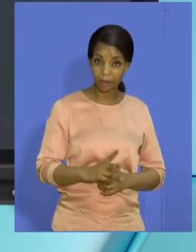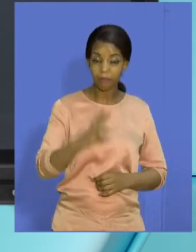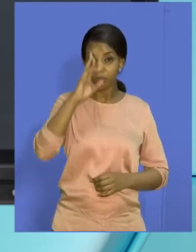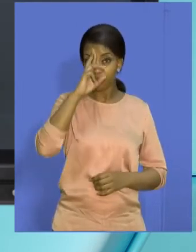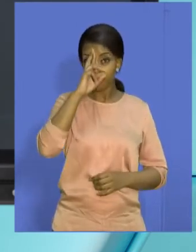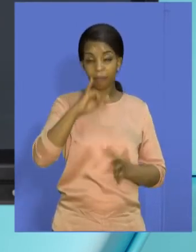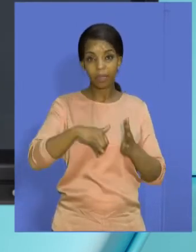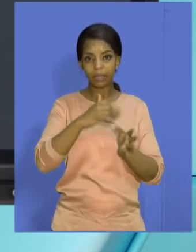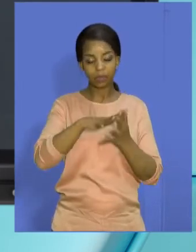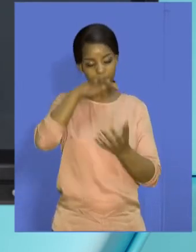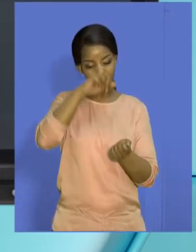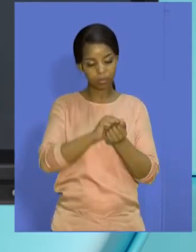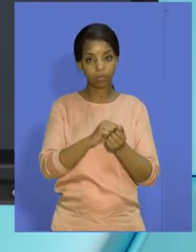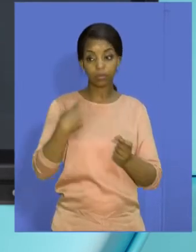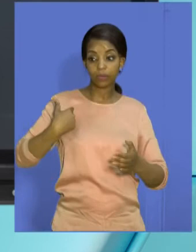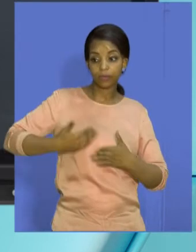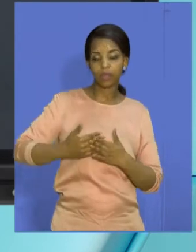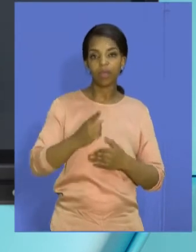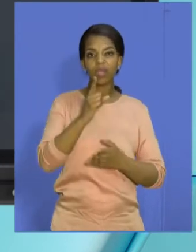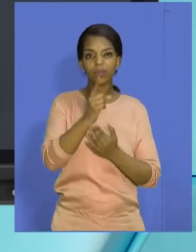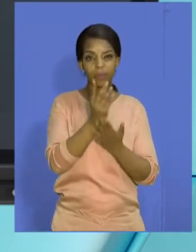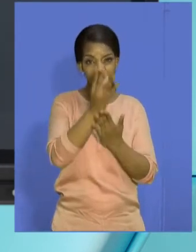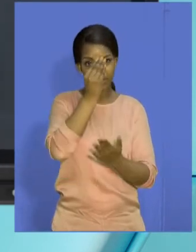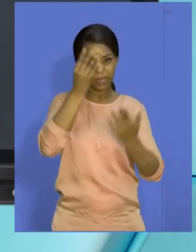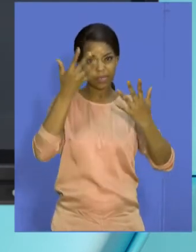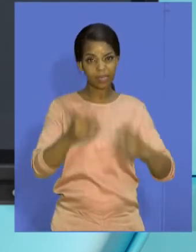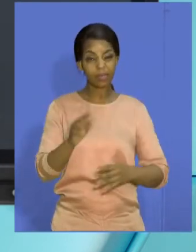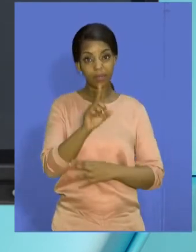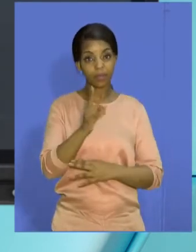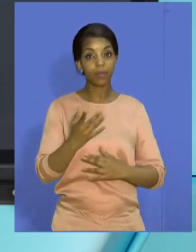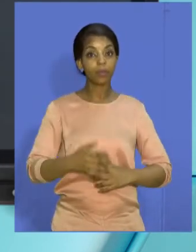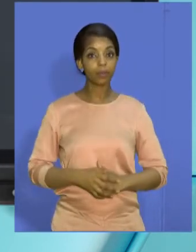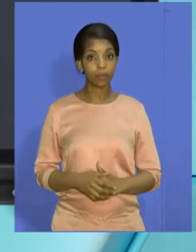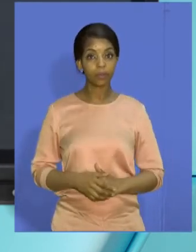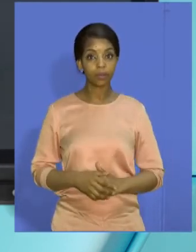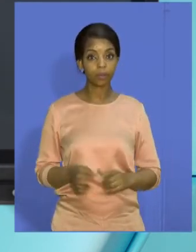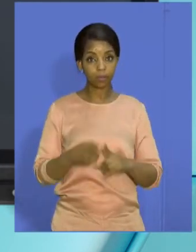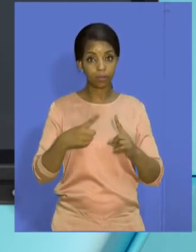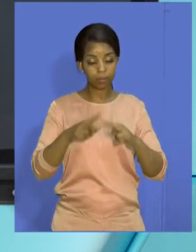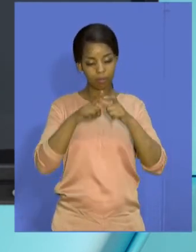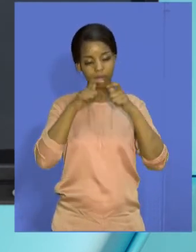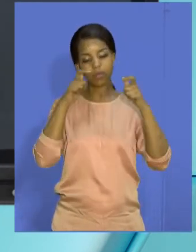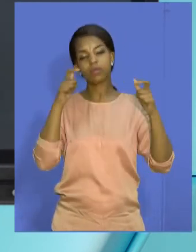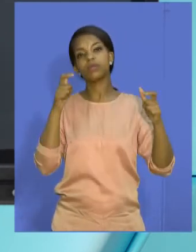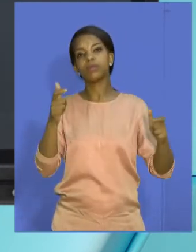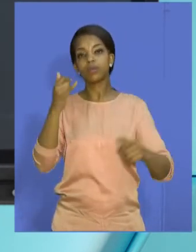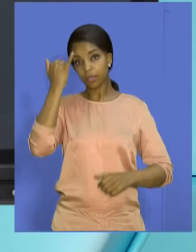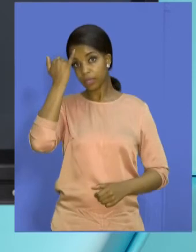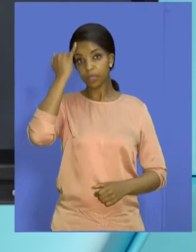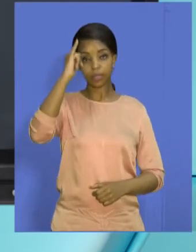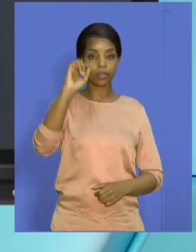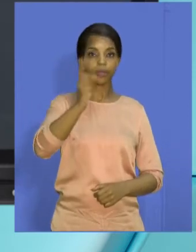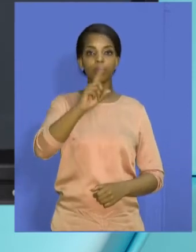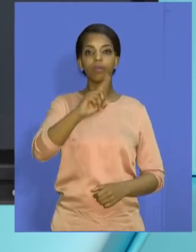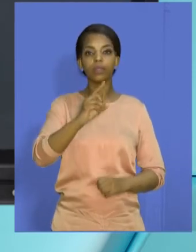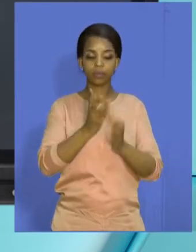so far, our big idea is growth. Under growth, we're looking at a pattern. Under a pattern, we're looking at a